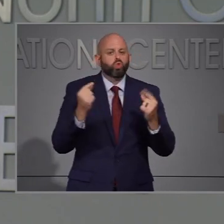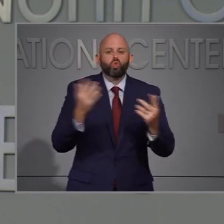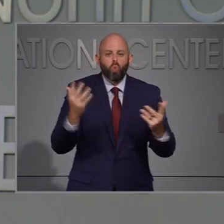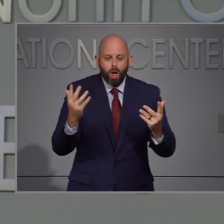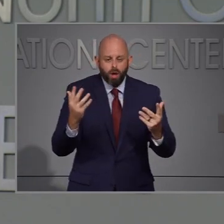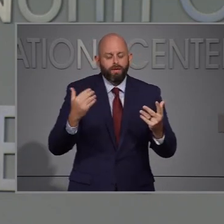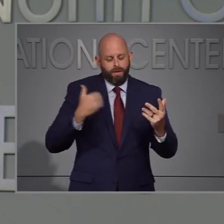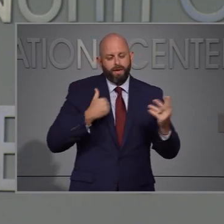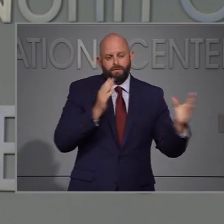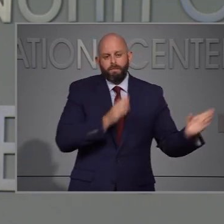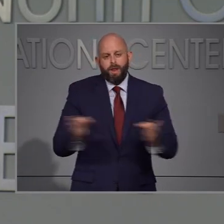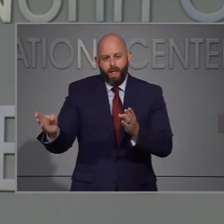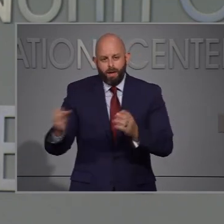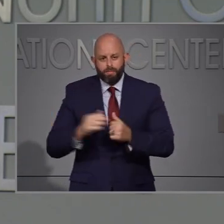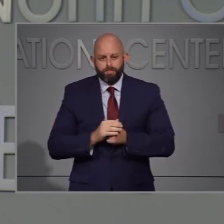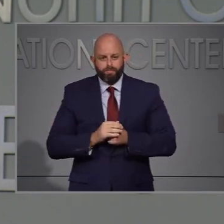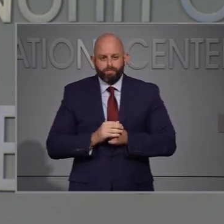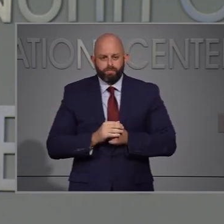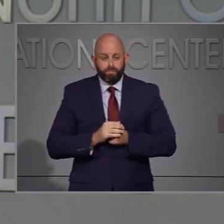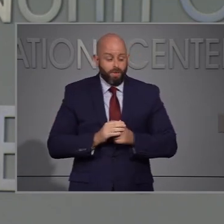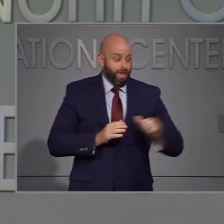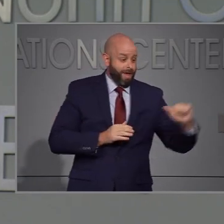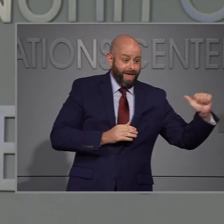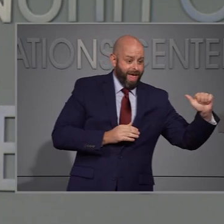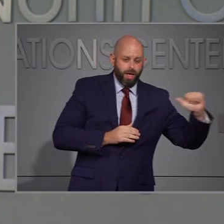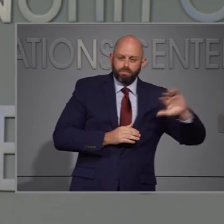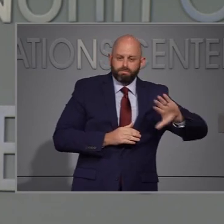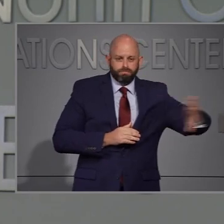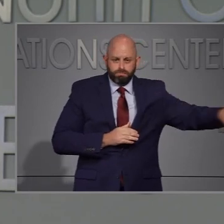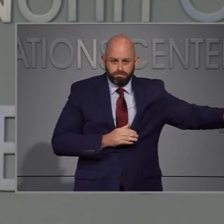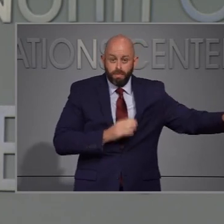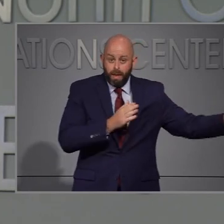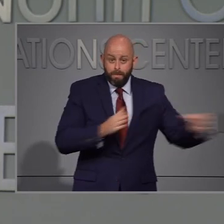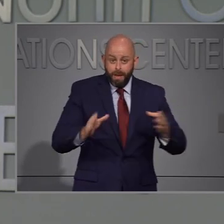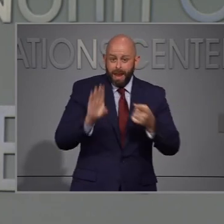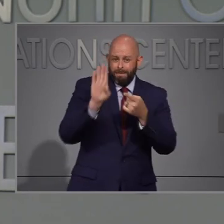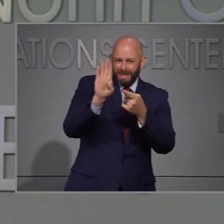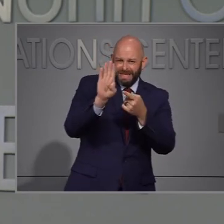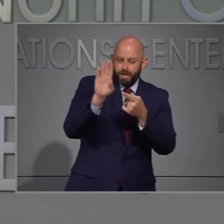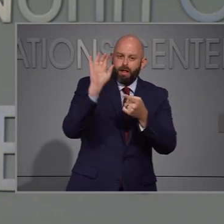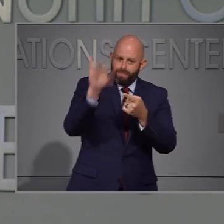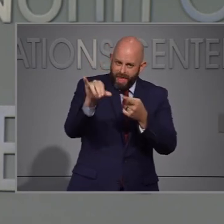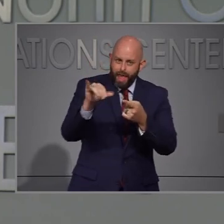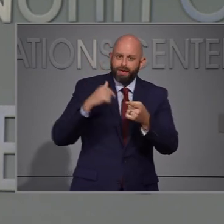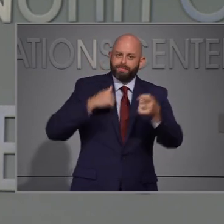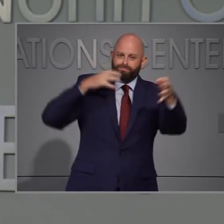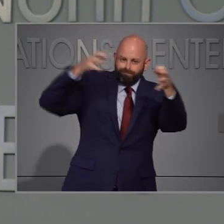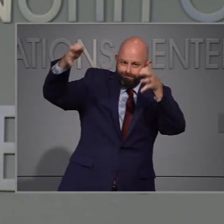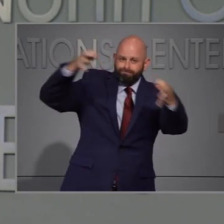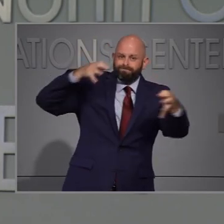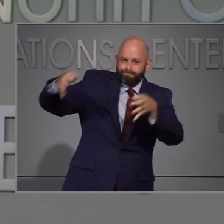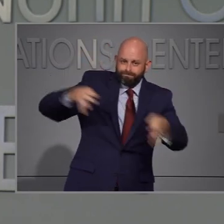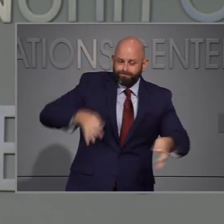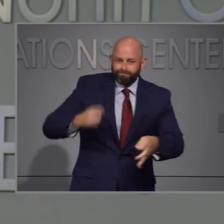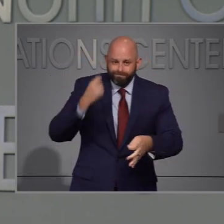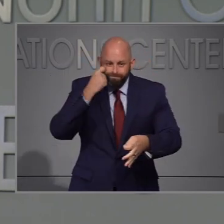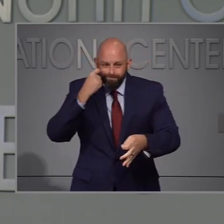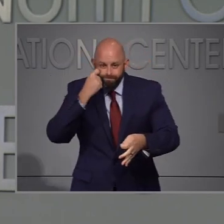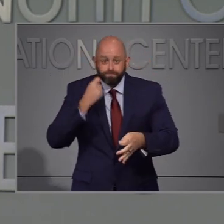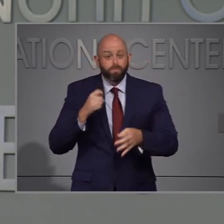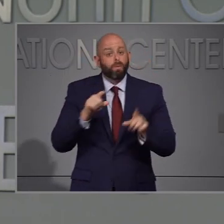the baseline for our state. However, as I said earlier, districts can choose Plan